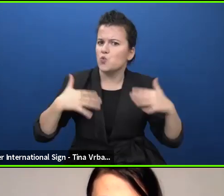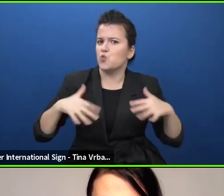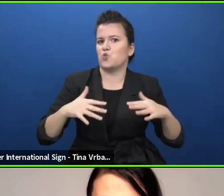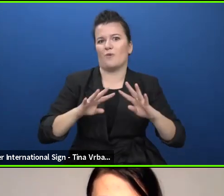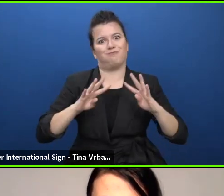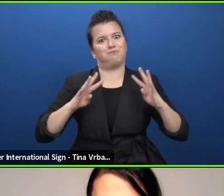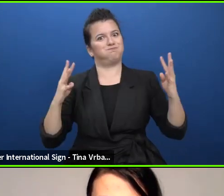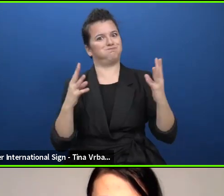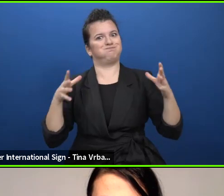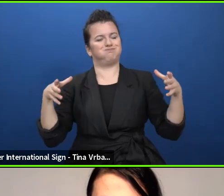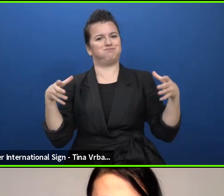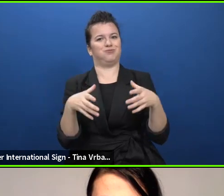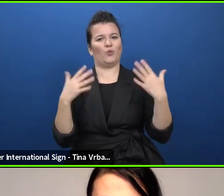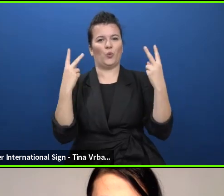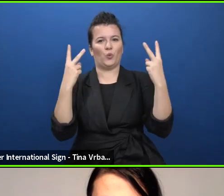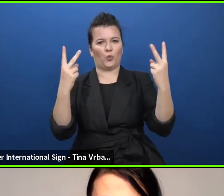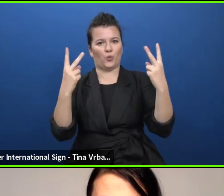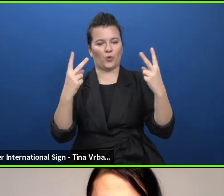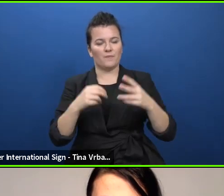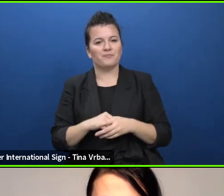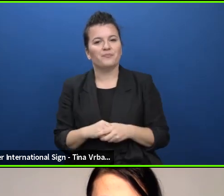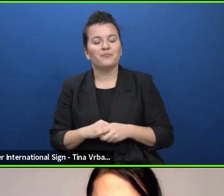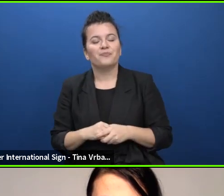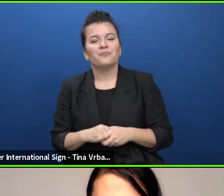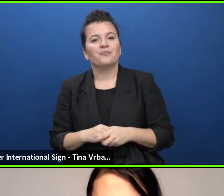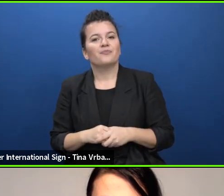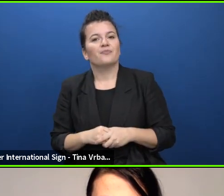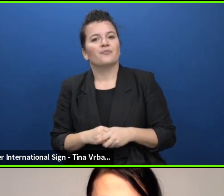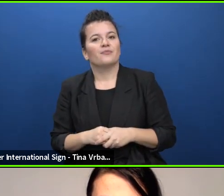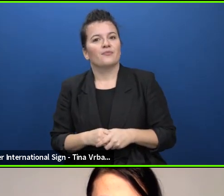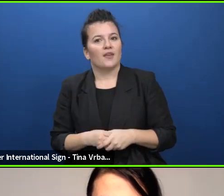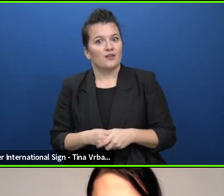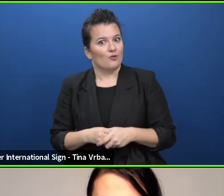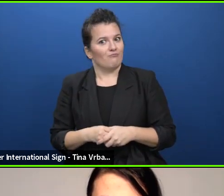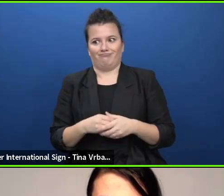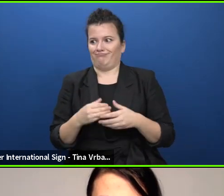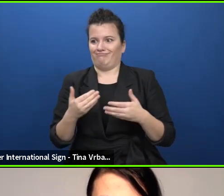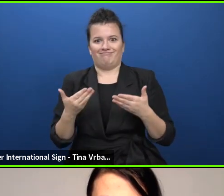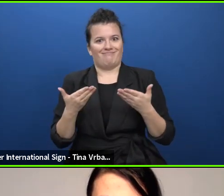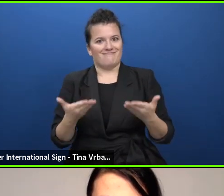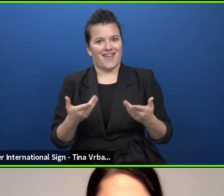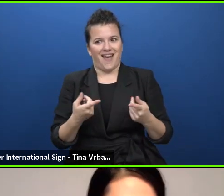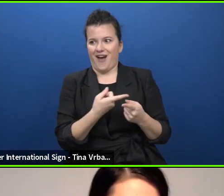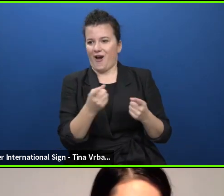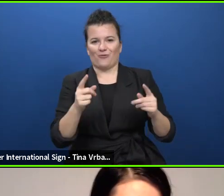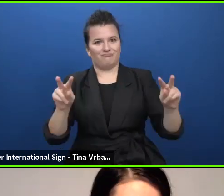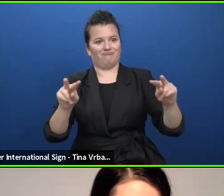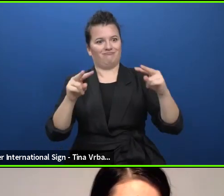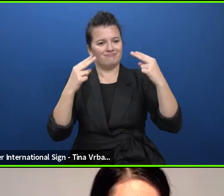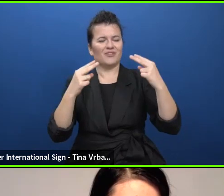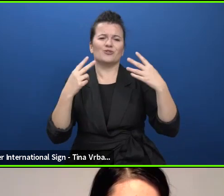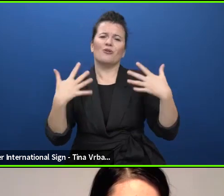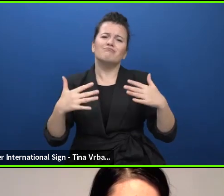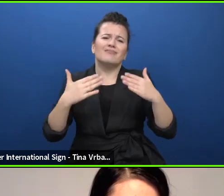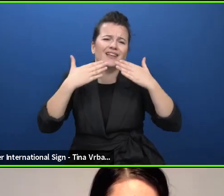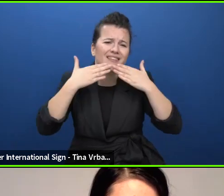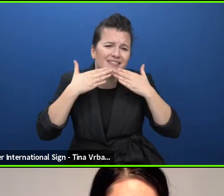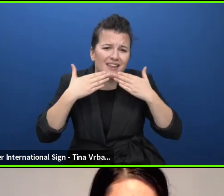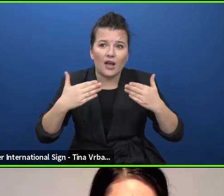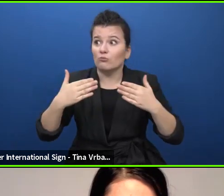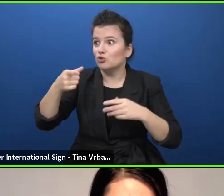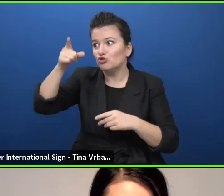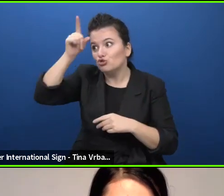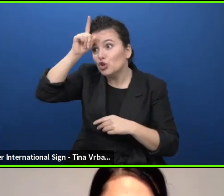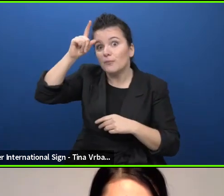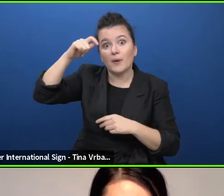opportunity, if I may, to allow in particular, to allow me to say thank you to the German Presidency